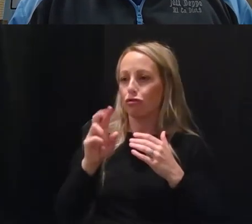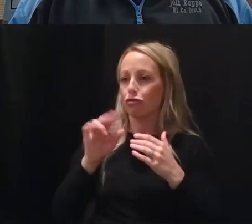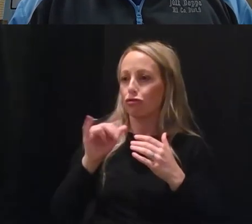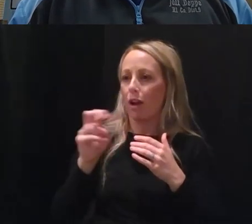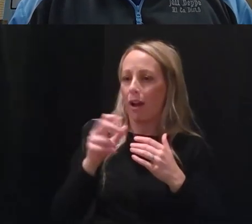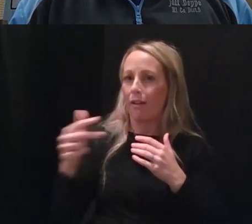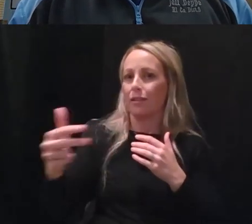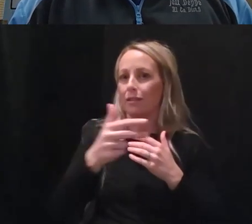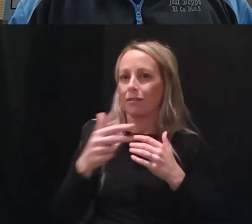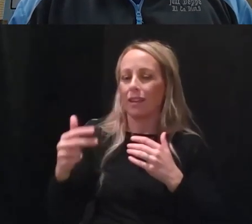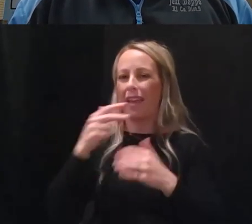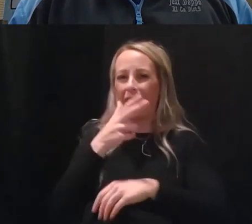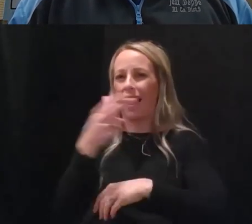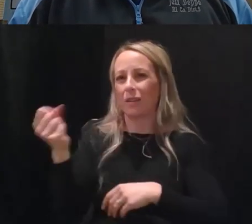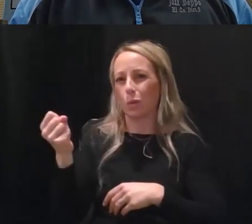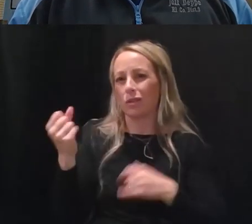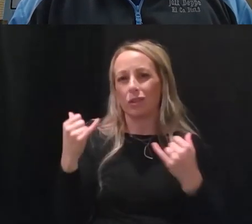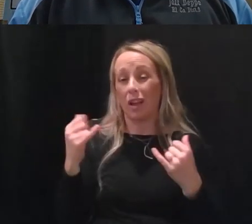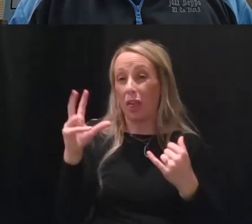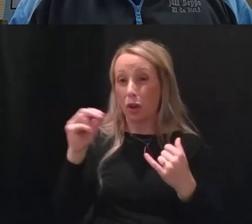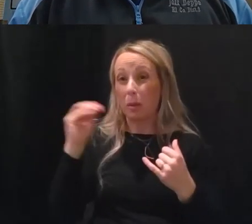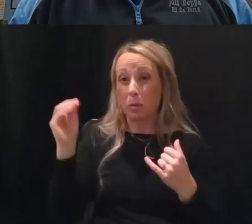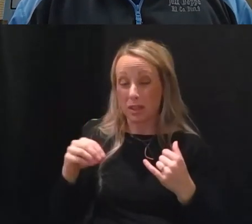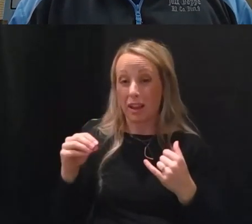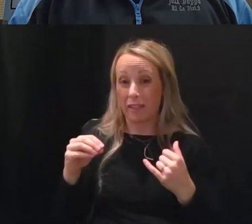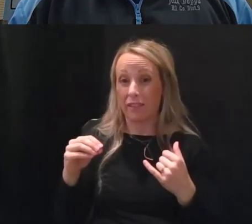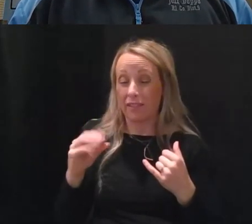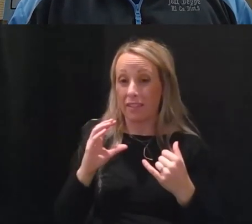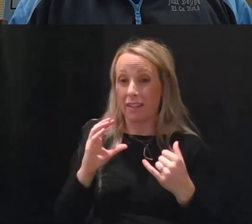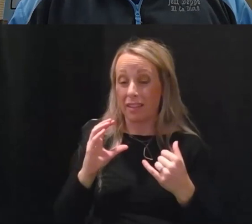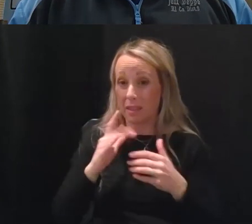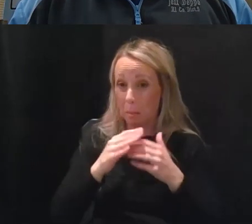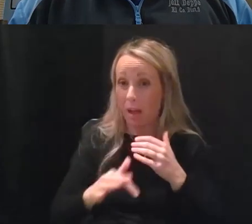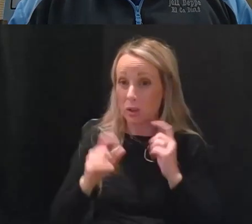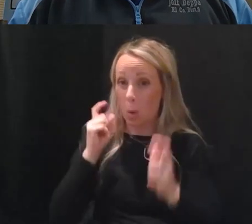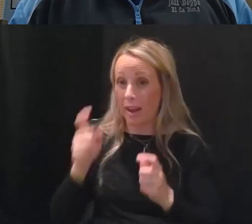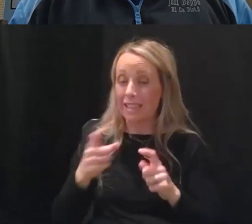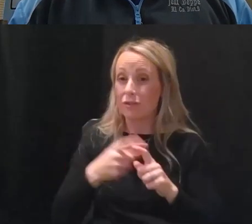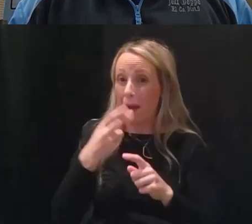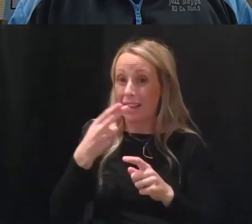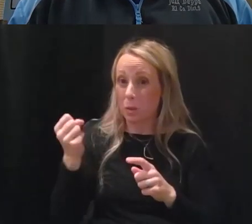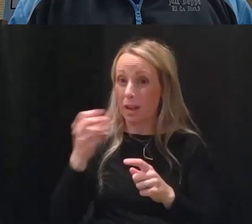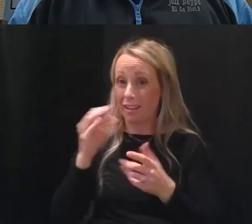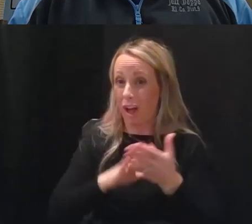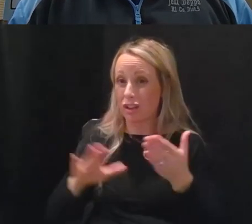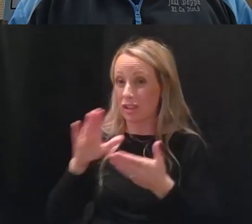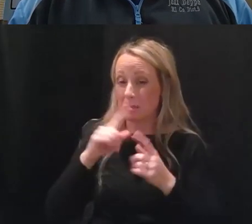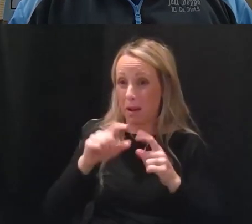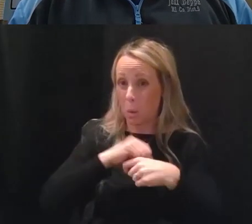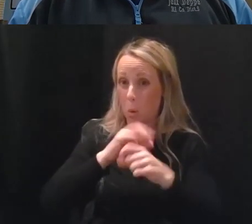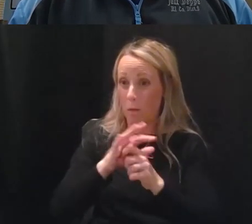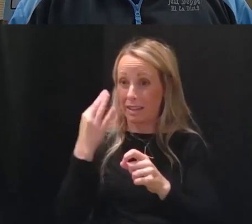season, about 30% of our blood comes from high schools and colleges. Well, COVID-19 pandemic has